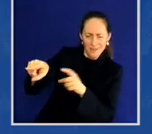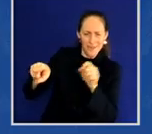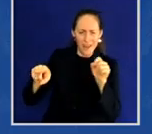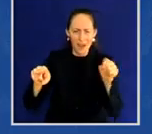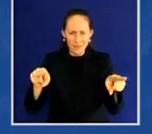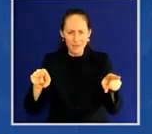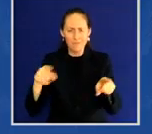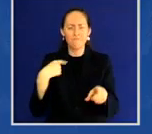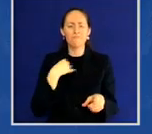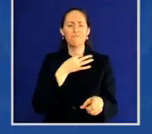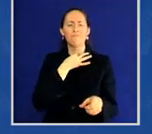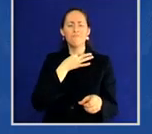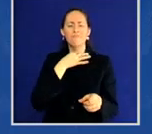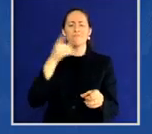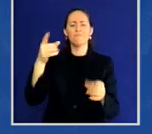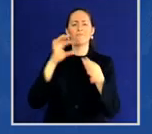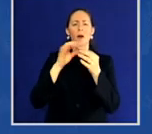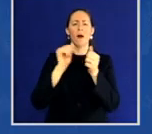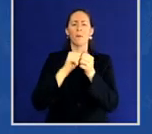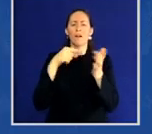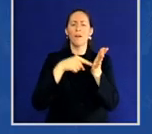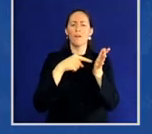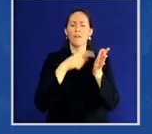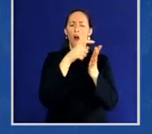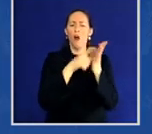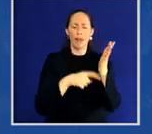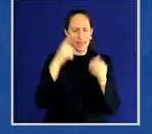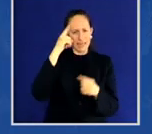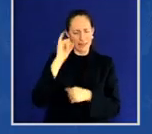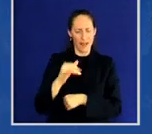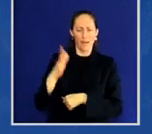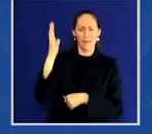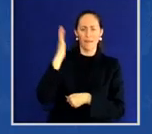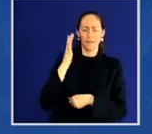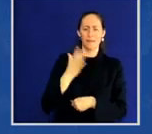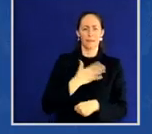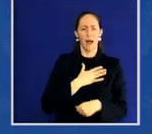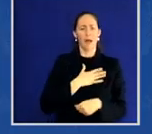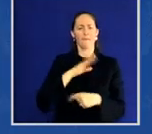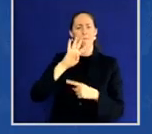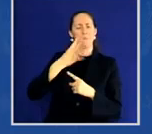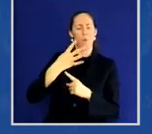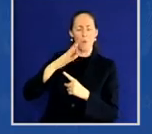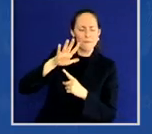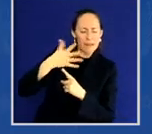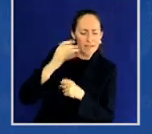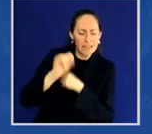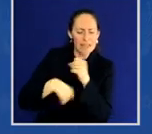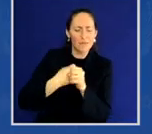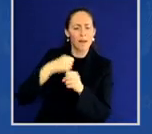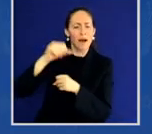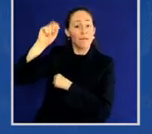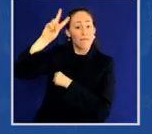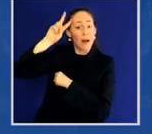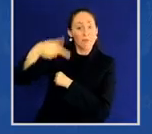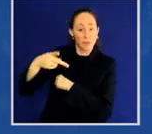my fourth or fifth year as president, vice president, saying Biden travels